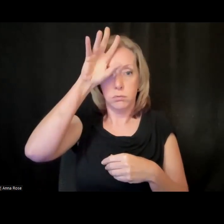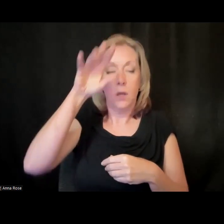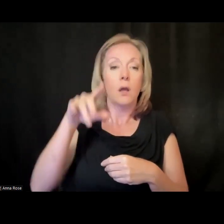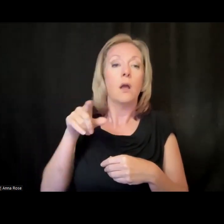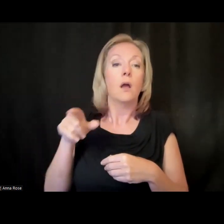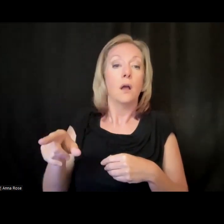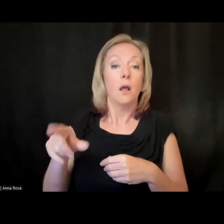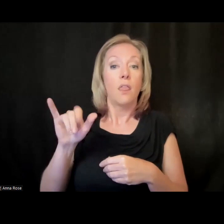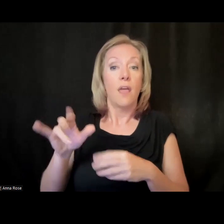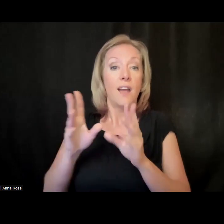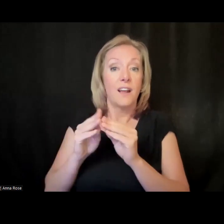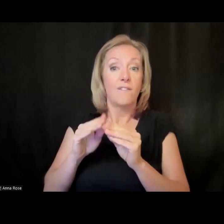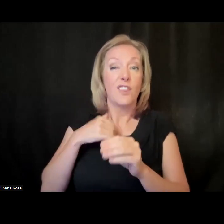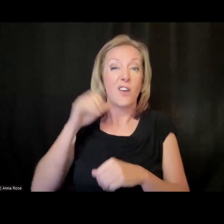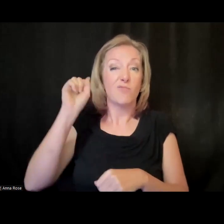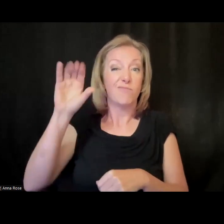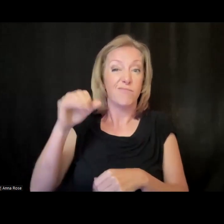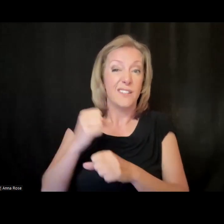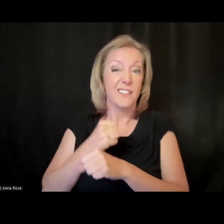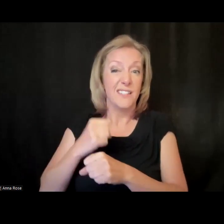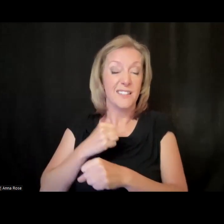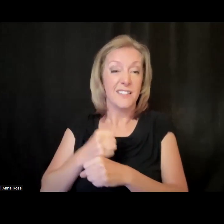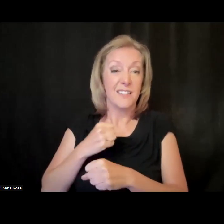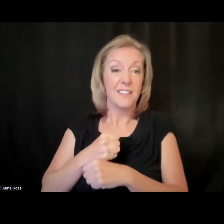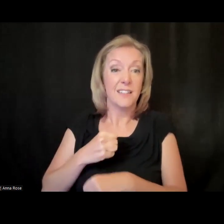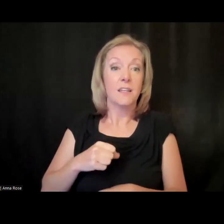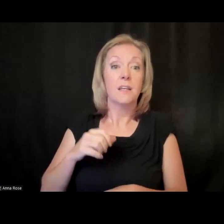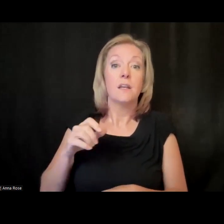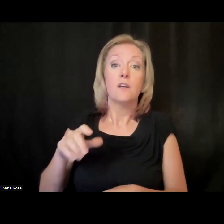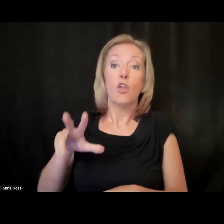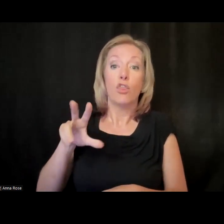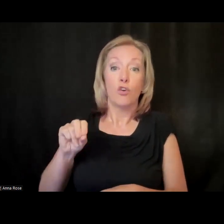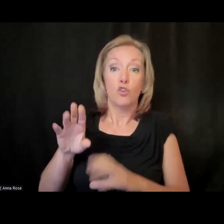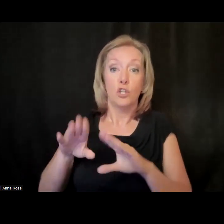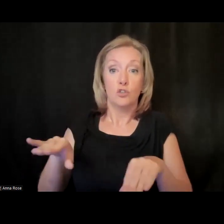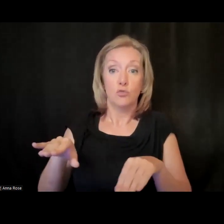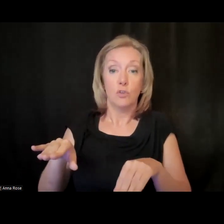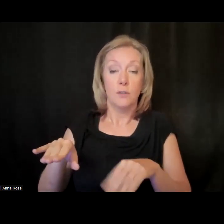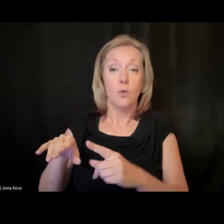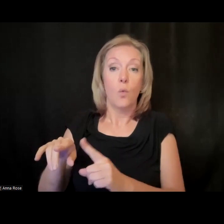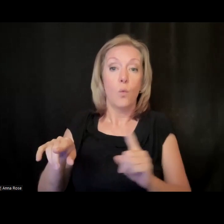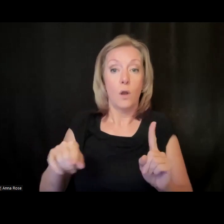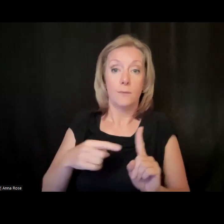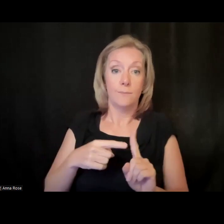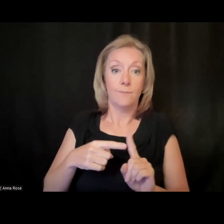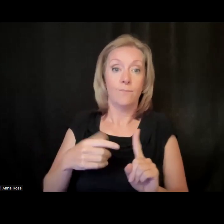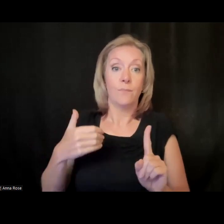is they are giving statistics right now that 1 out of every 30 children has